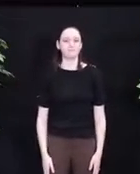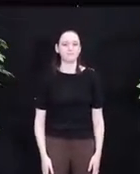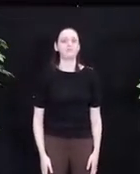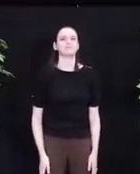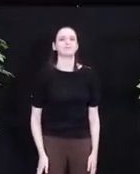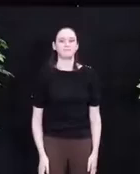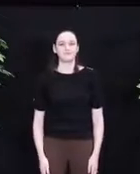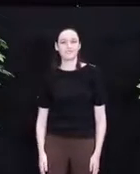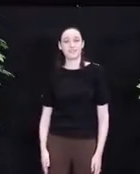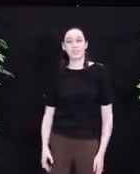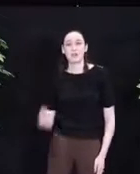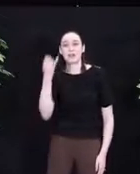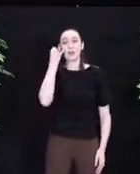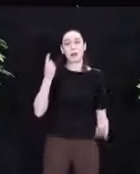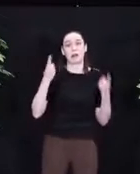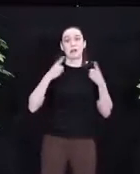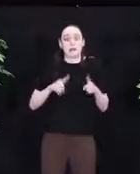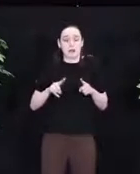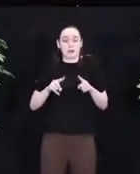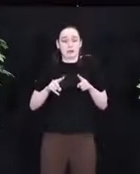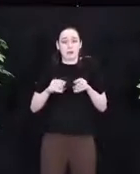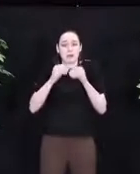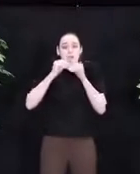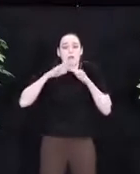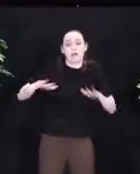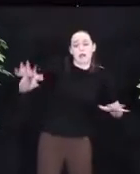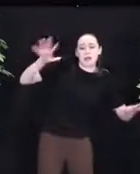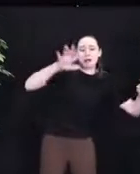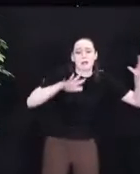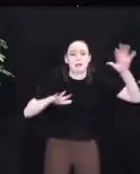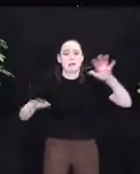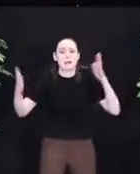If you ever find yourself lost in the dark and you can't see,